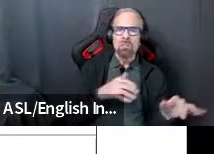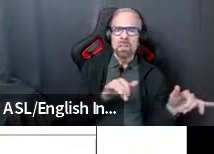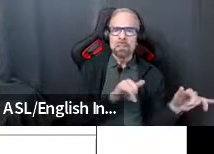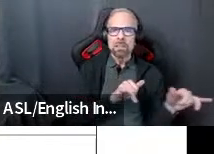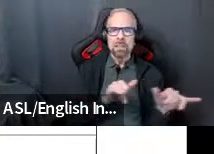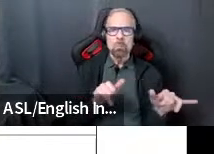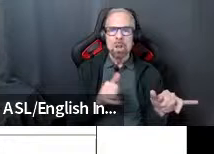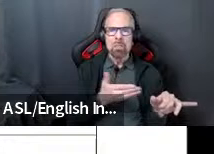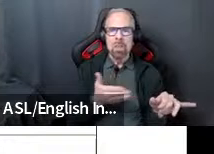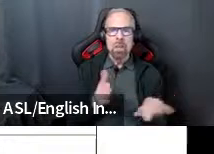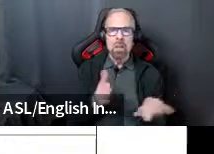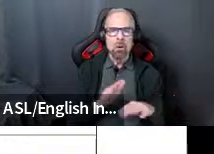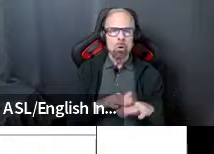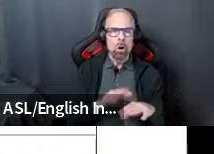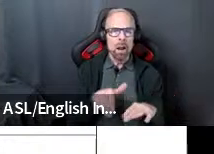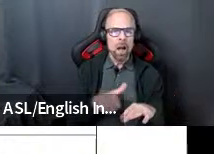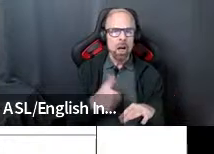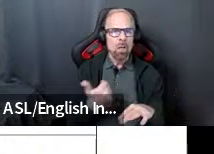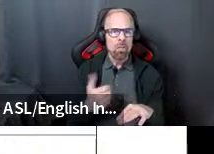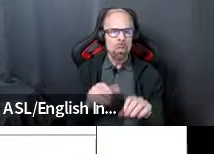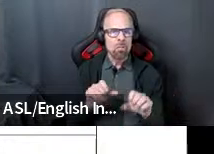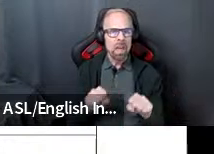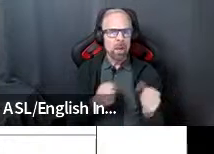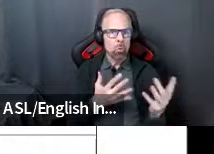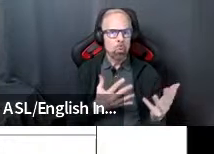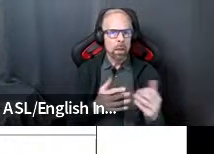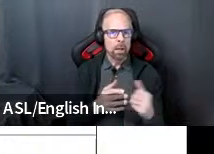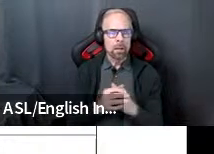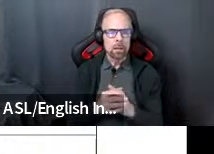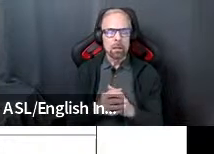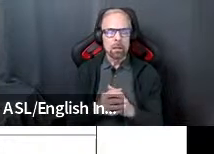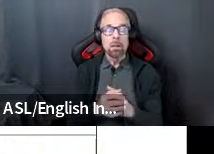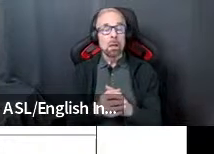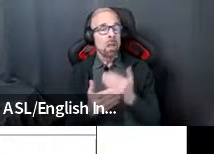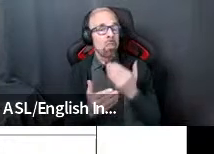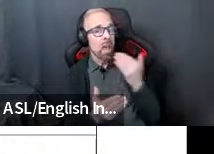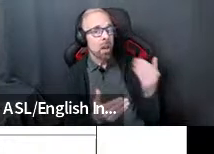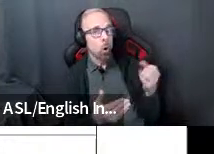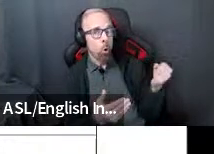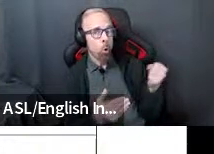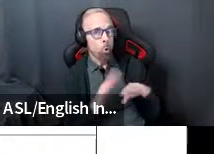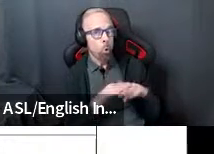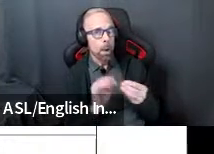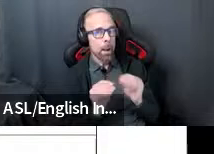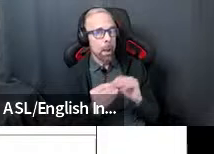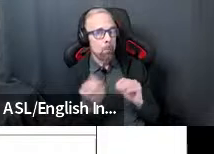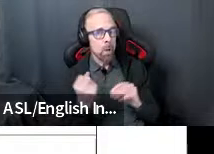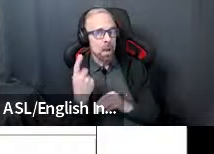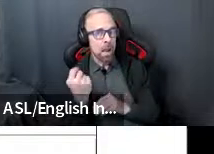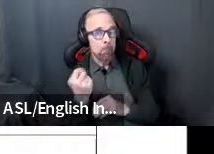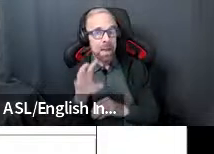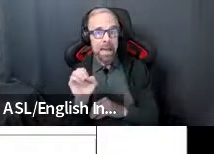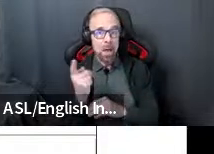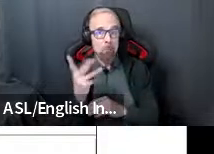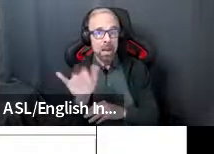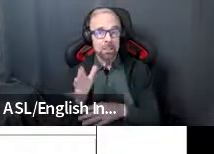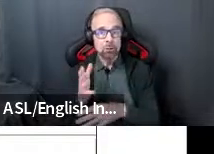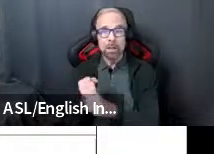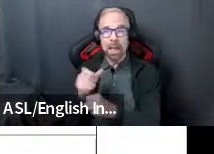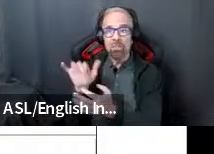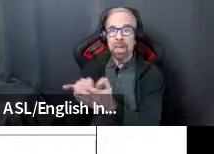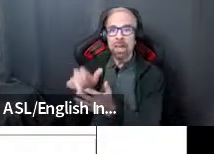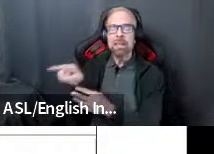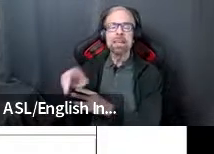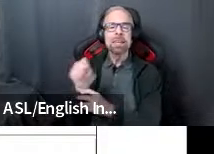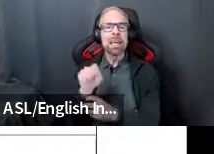on 11 that I can wait if you want to discuss 20 first. Yes, thank you. Let's hold on 11. Emily, did you get that? Yeah, and